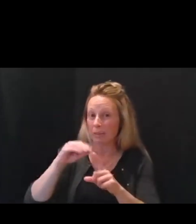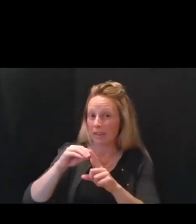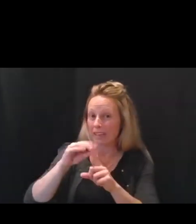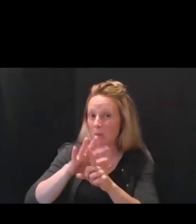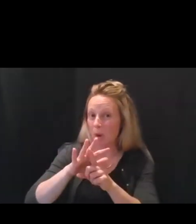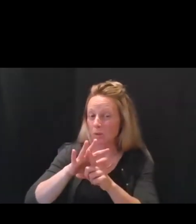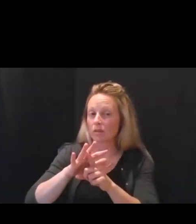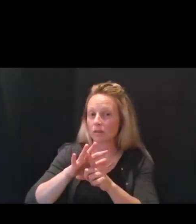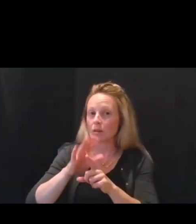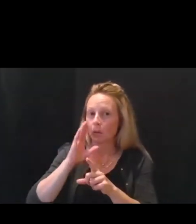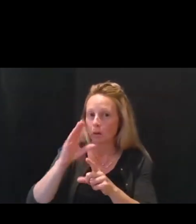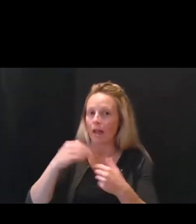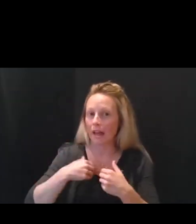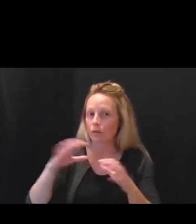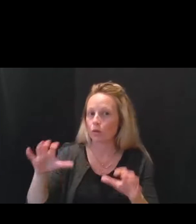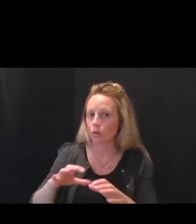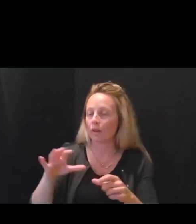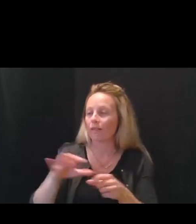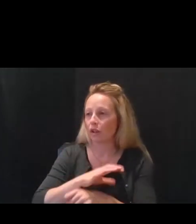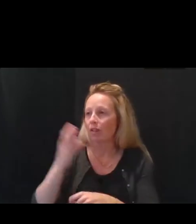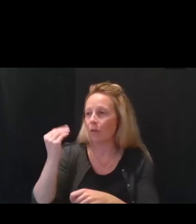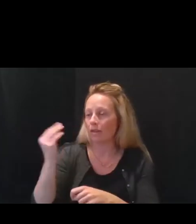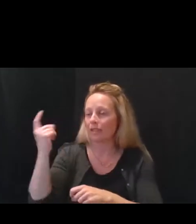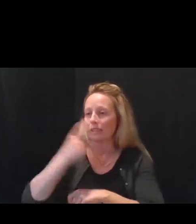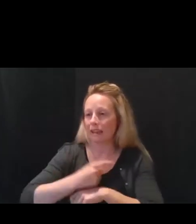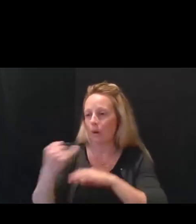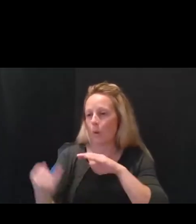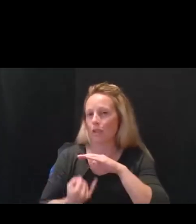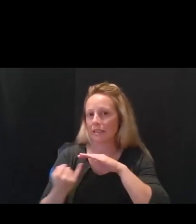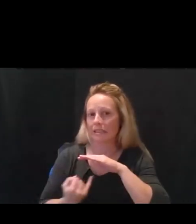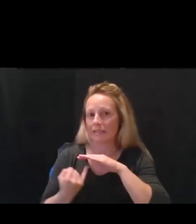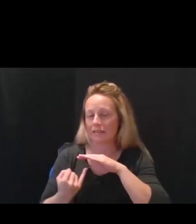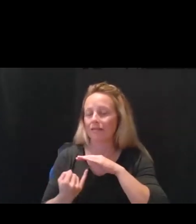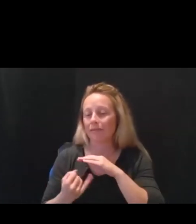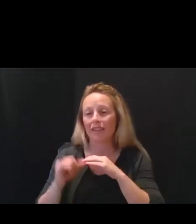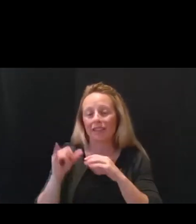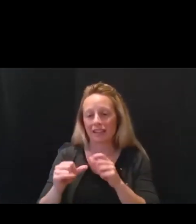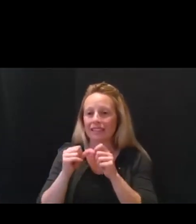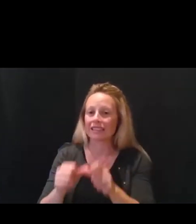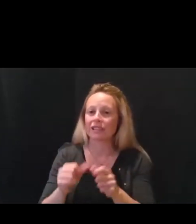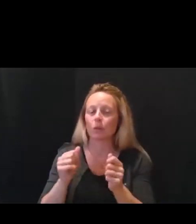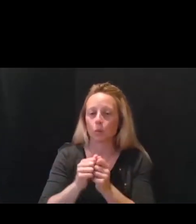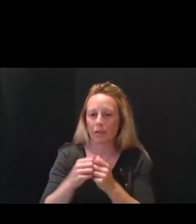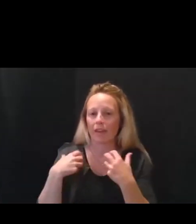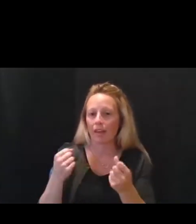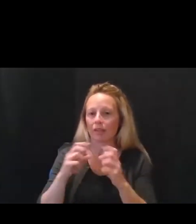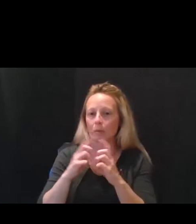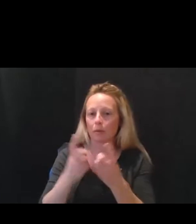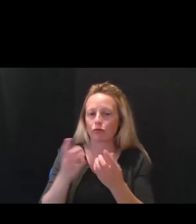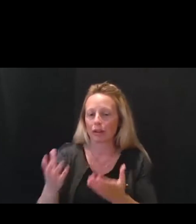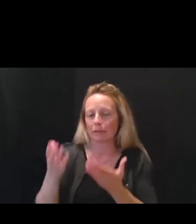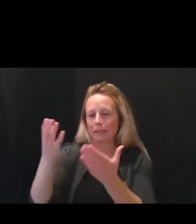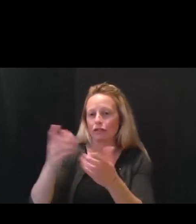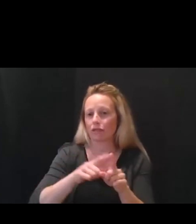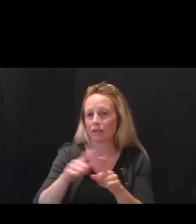we are going to have you do a full 14-day quarantine. And this is inconsistent with the health department recommendations as well. And we agree